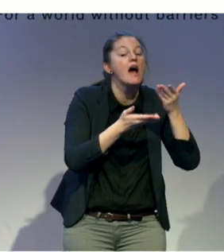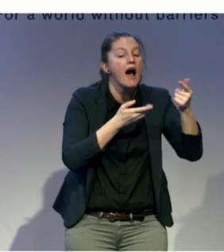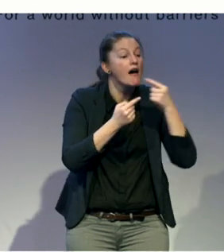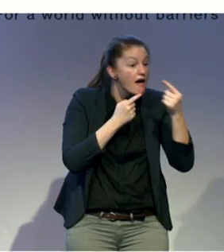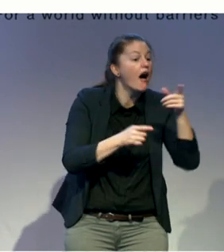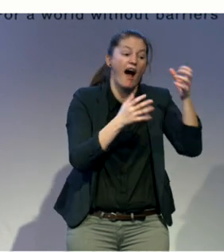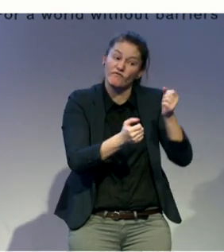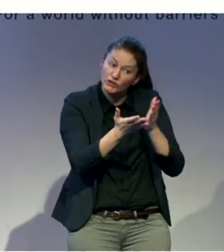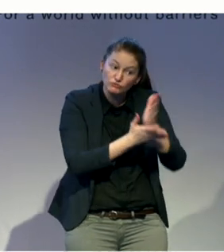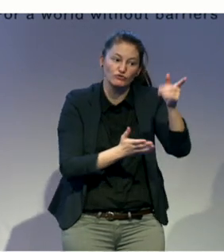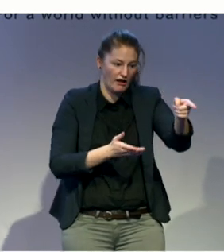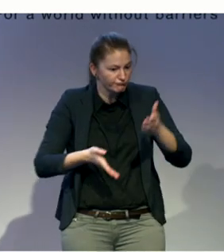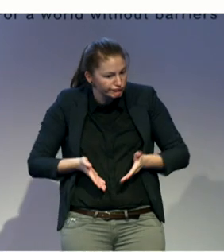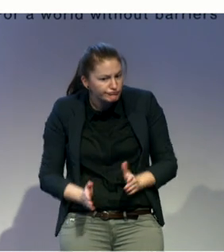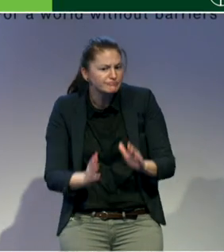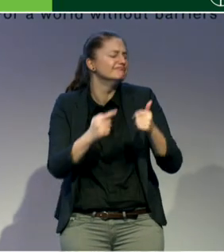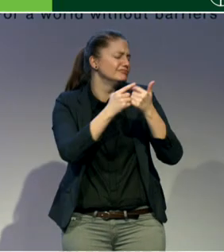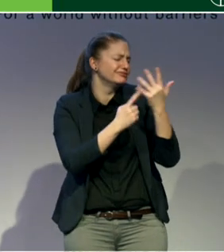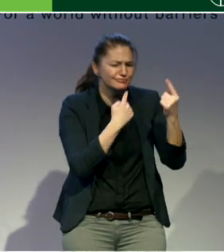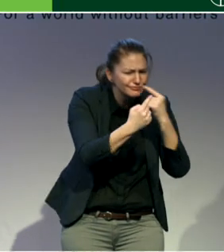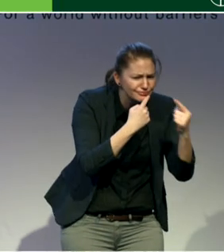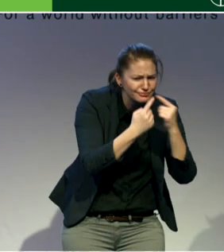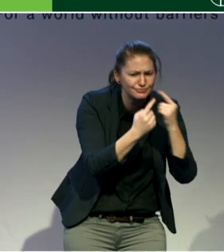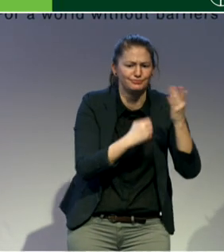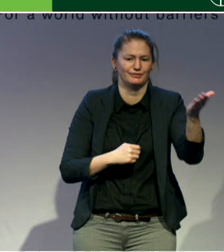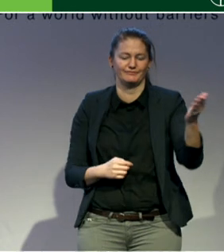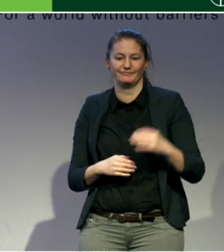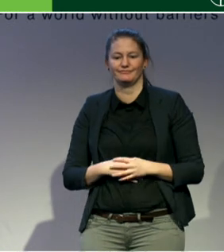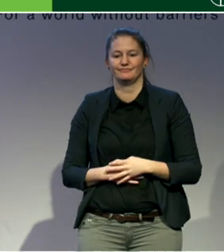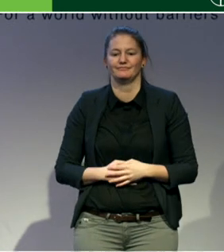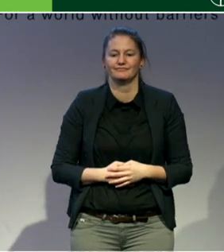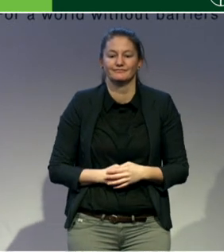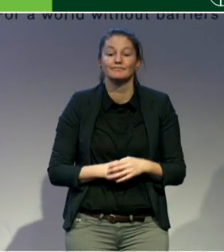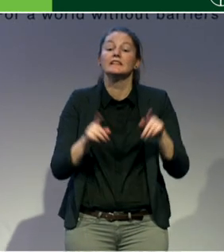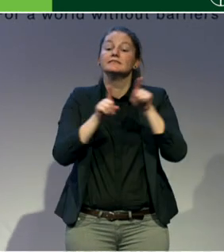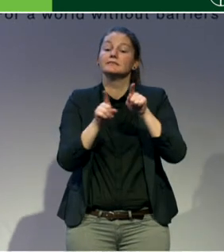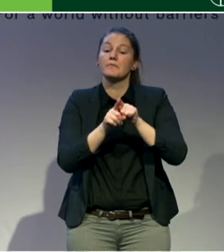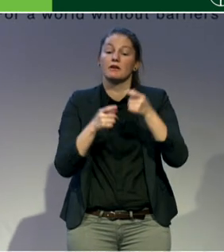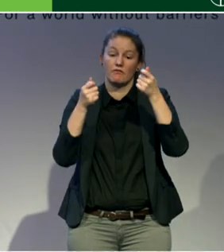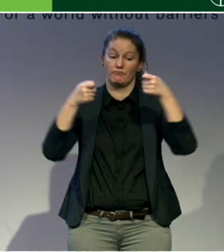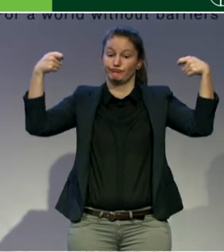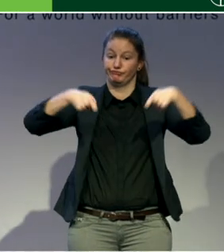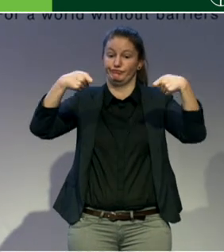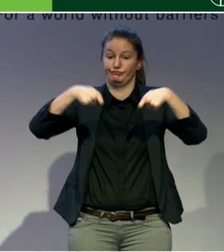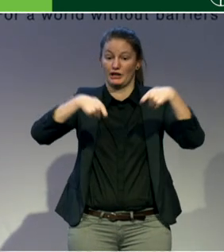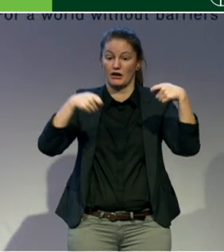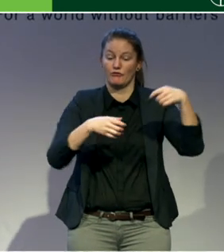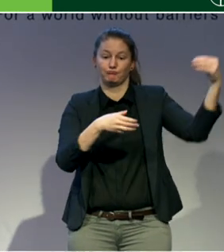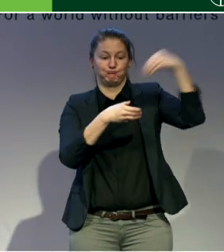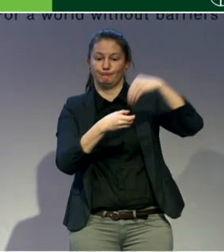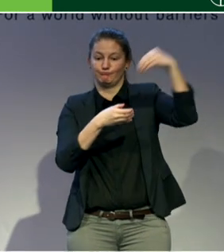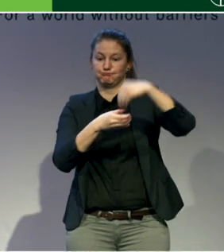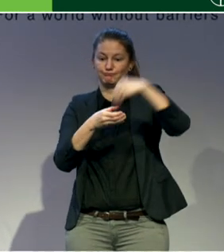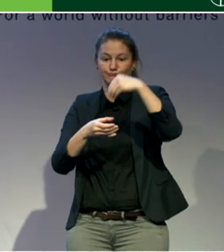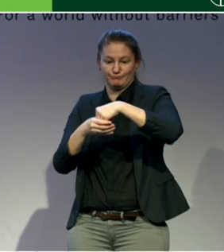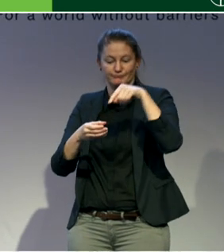and strengthening of this practice. How? Now I want to leave you with this quote